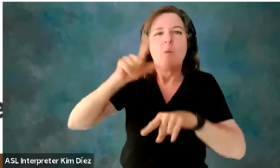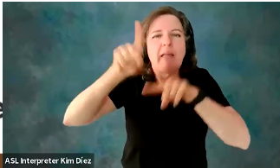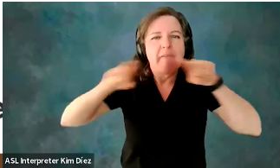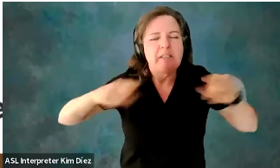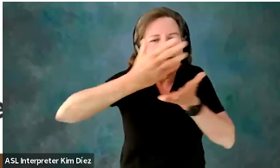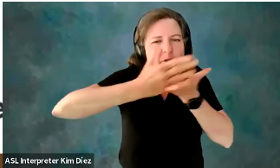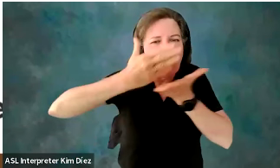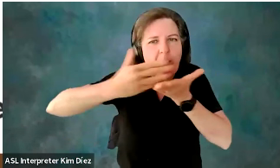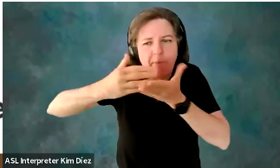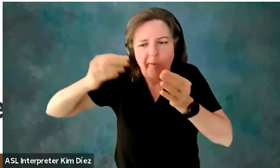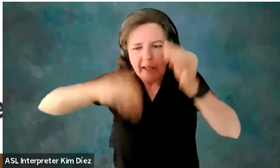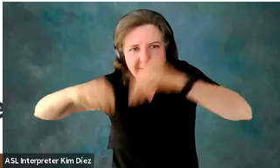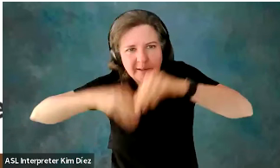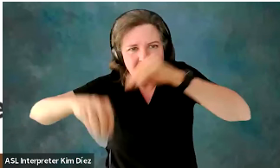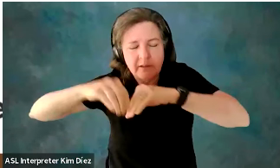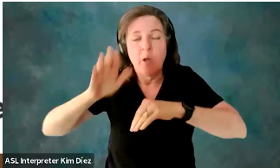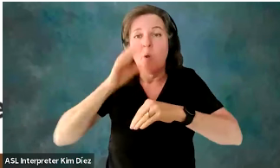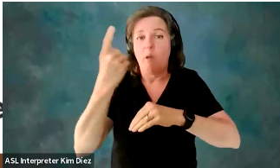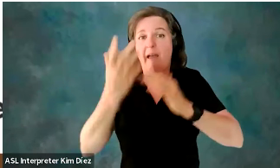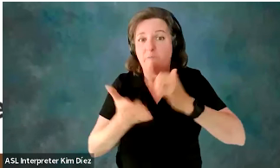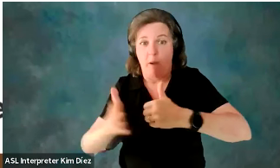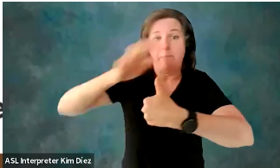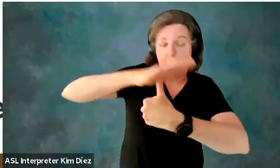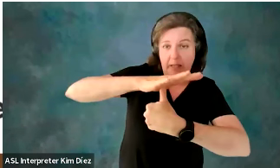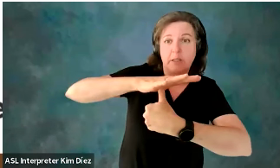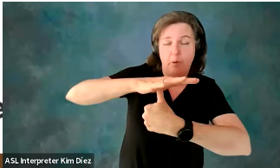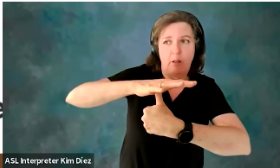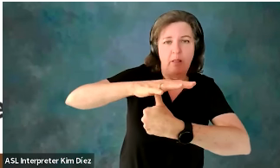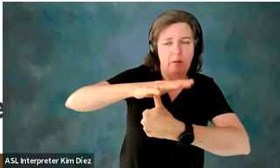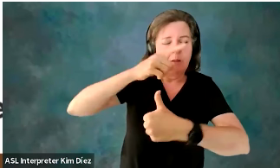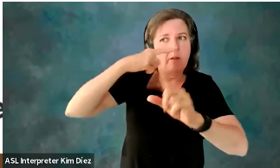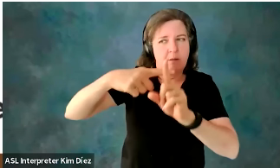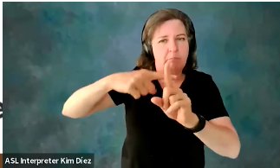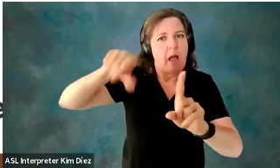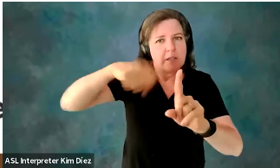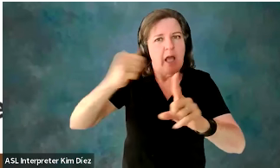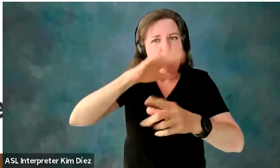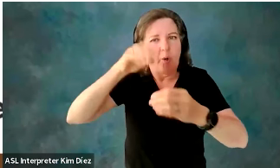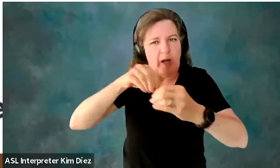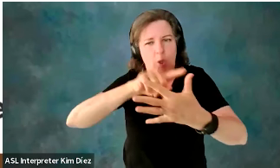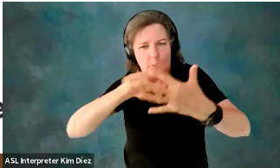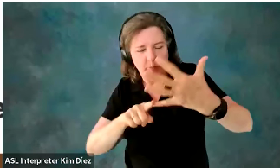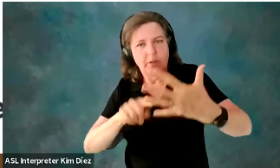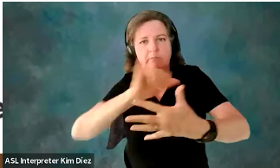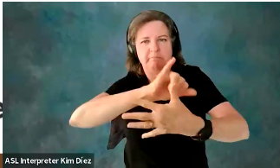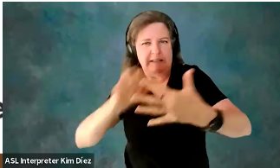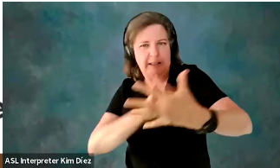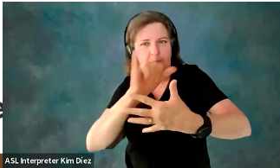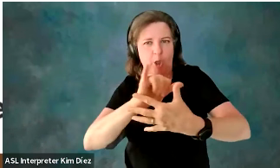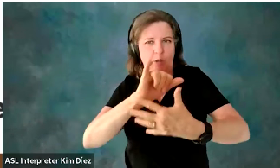components that are that are dominating in the landscape, and the soil around is going to have similar